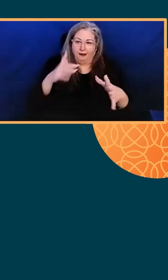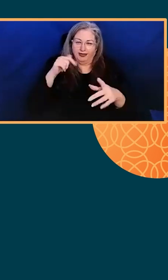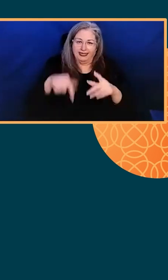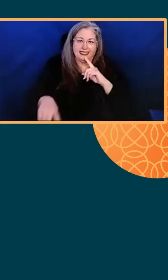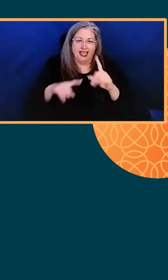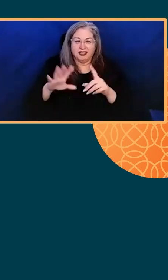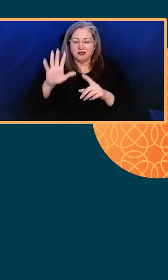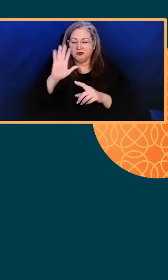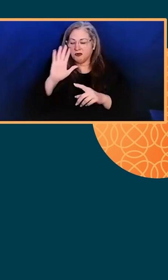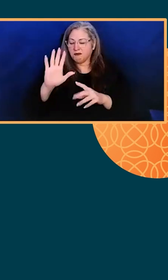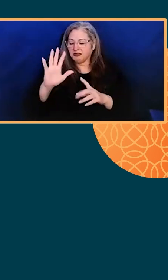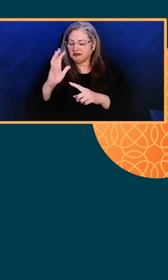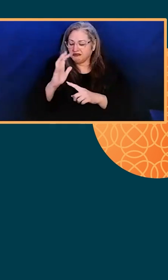conversation.